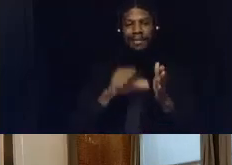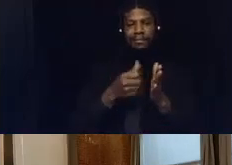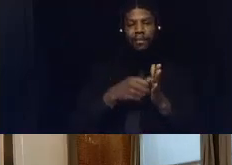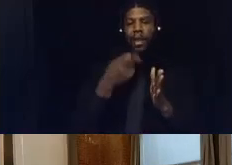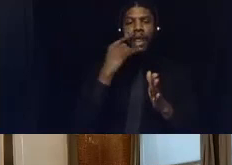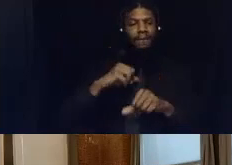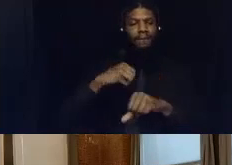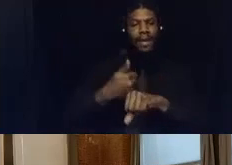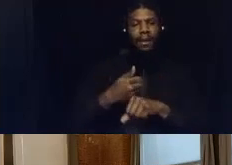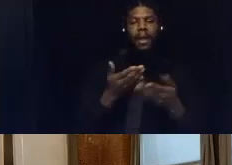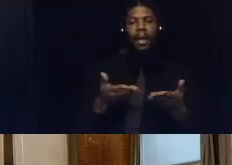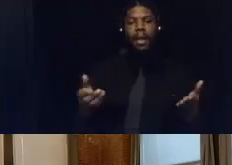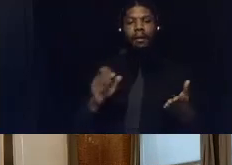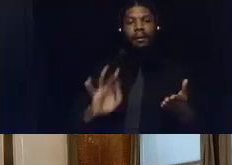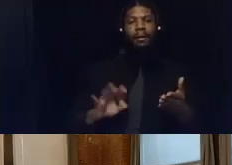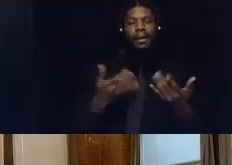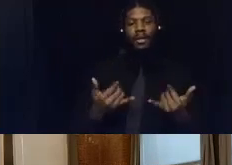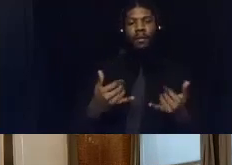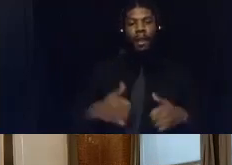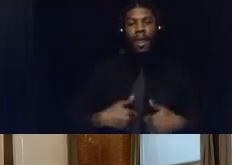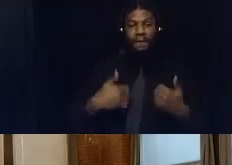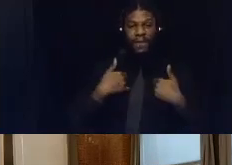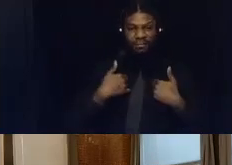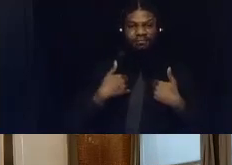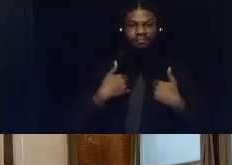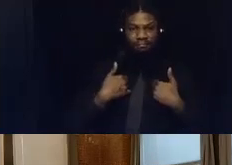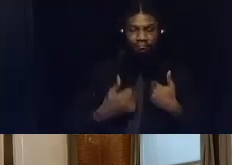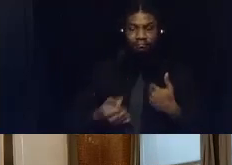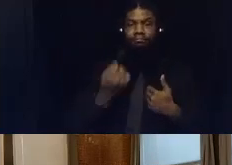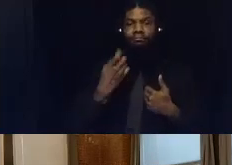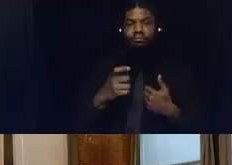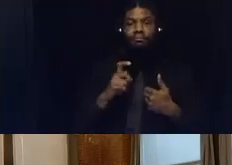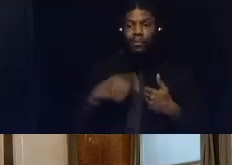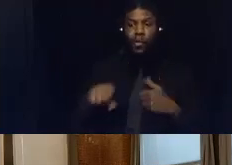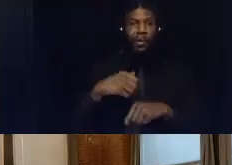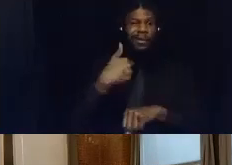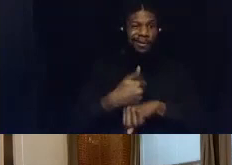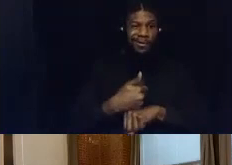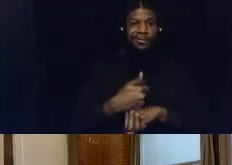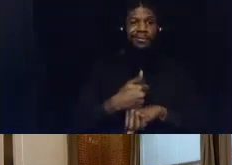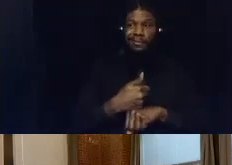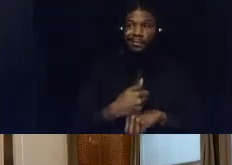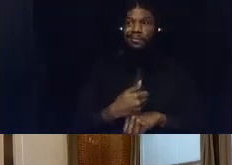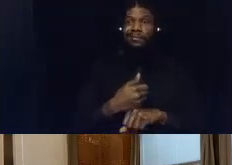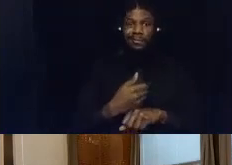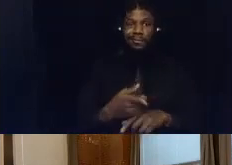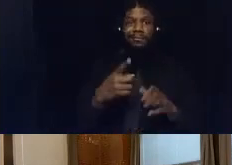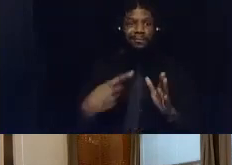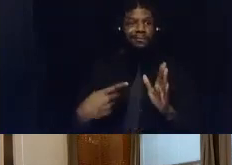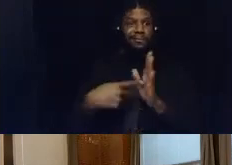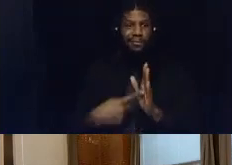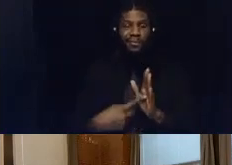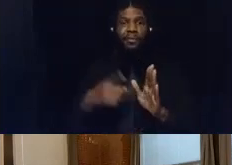fossilized objects of contemporary life, that have also reflected images on the surfaces of